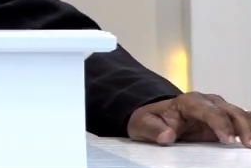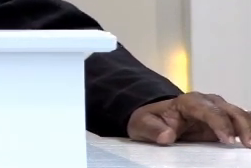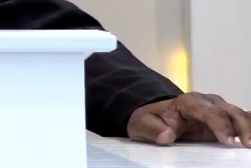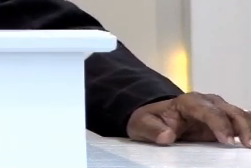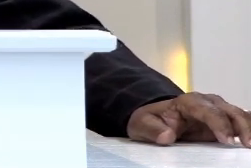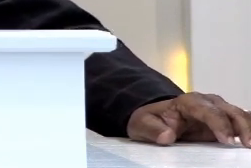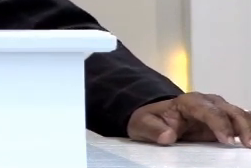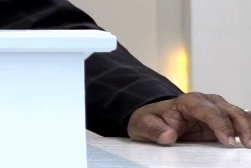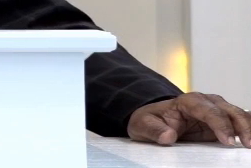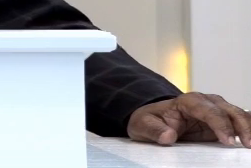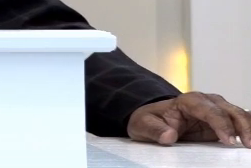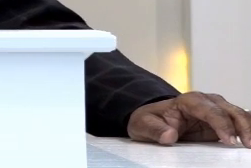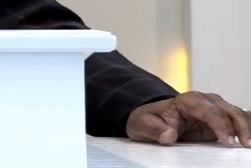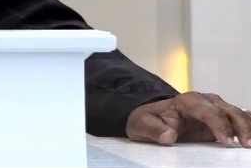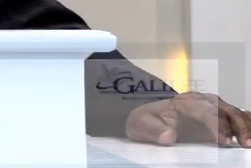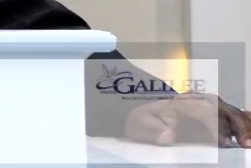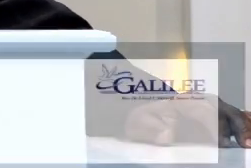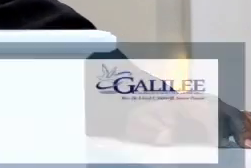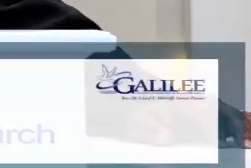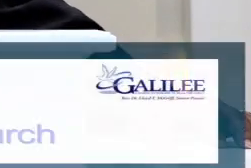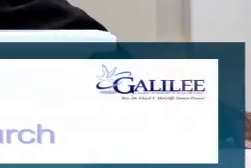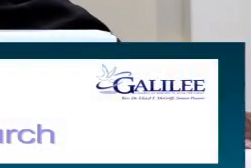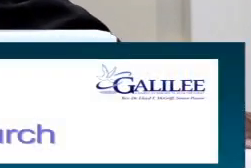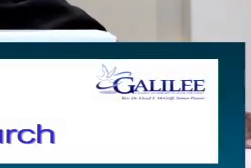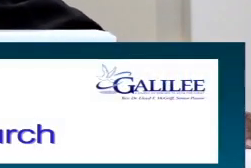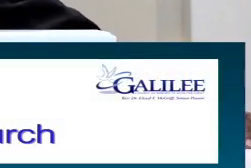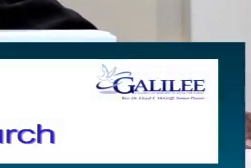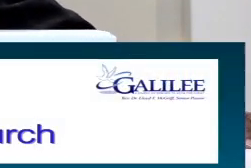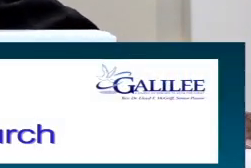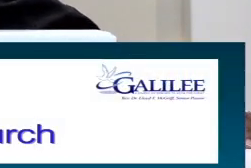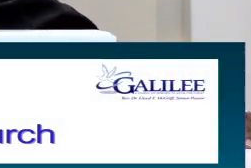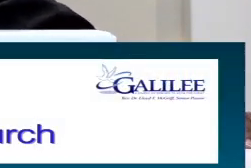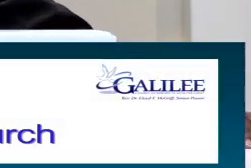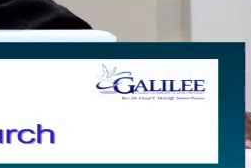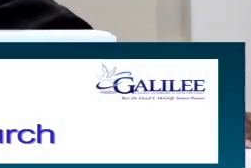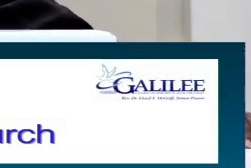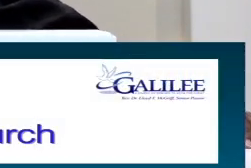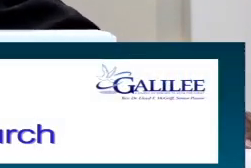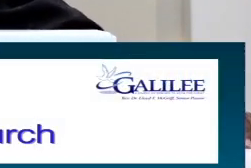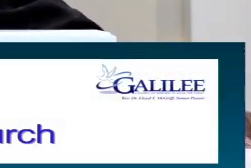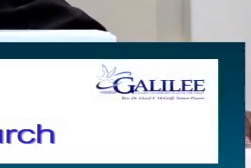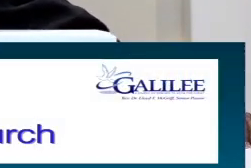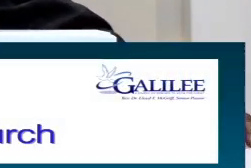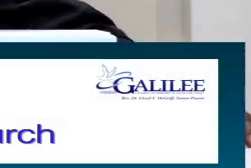Lord. Let us prepare our hearts and our minds to pray.